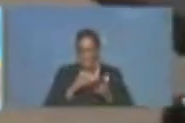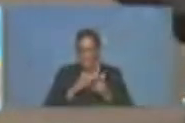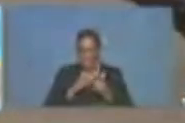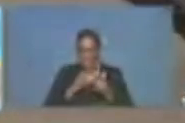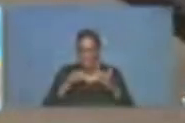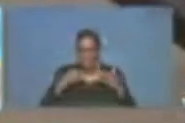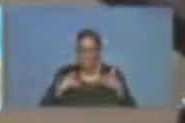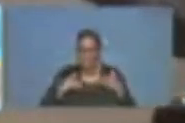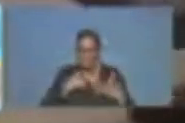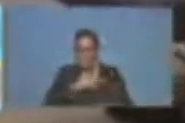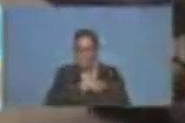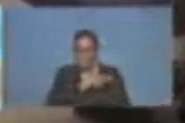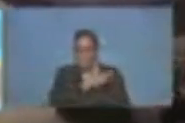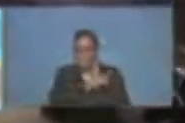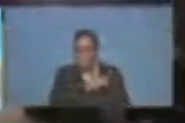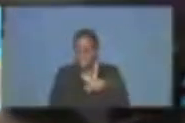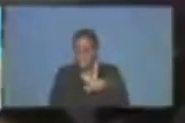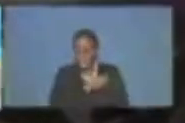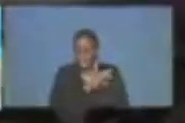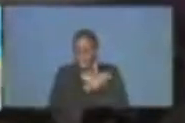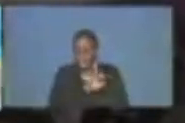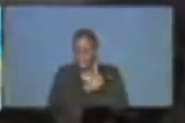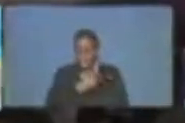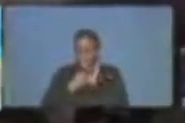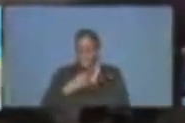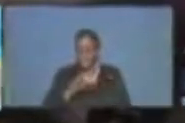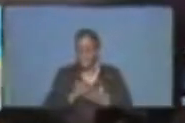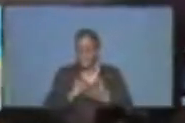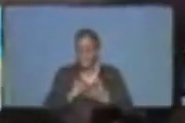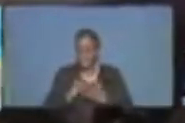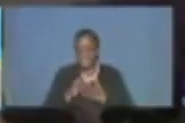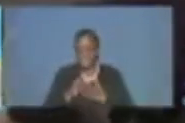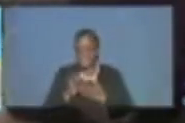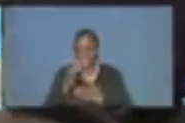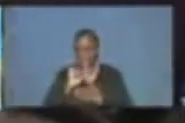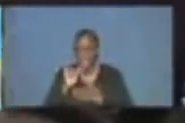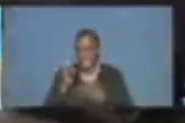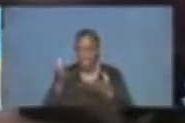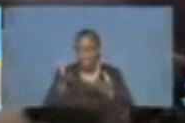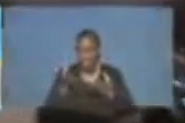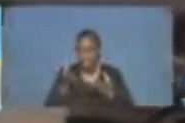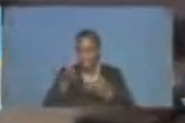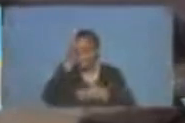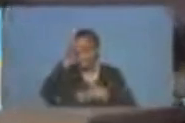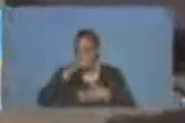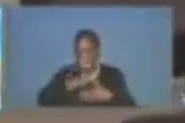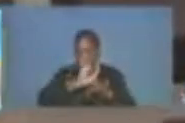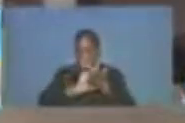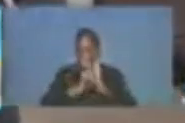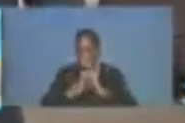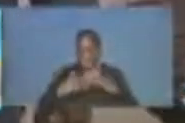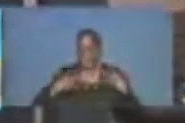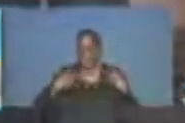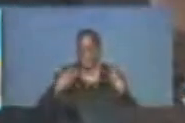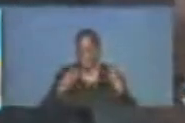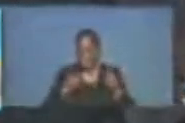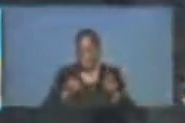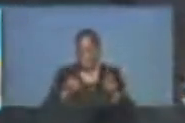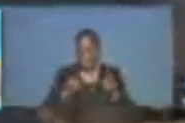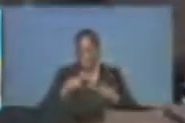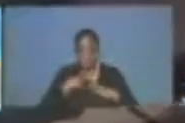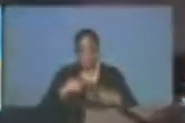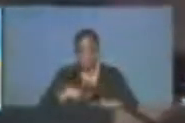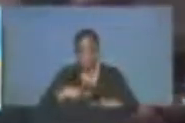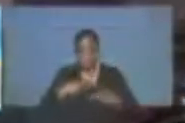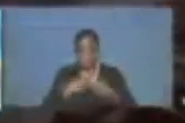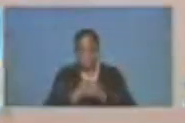Dr. Randall Thompson, says he wants Bahamians to be healthier while being exposed to services that enhance what they have or wish